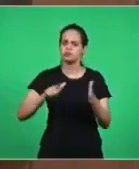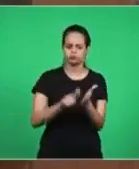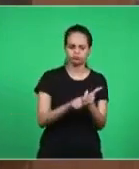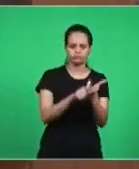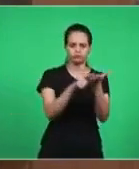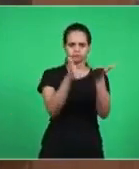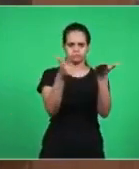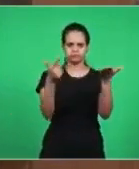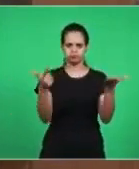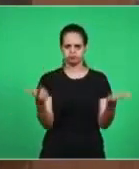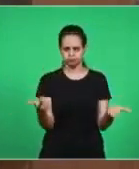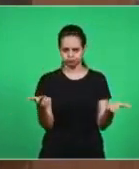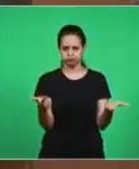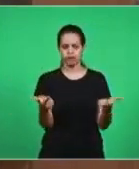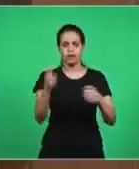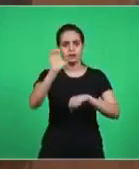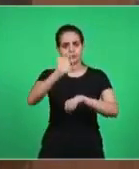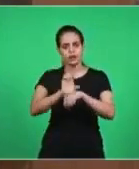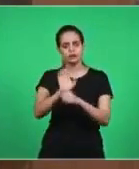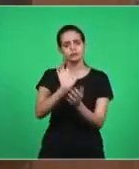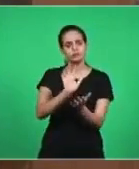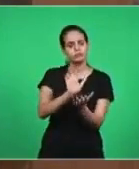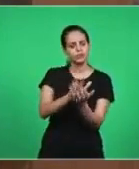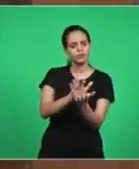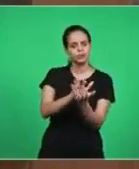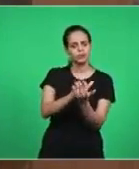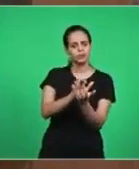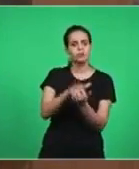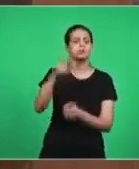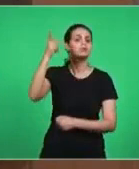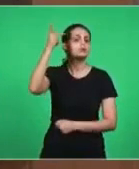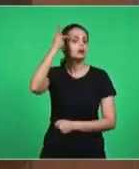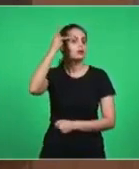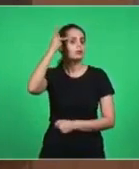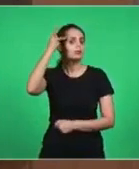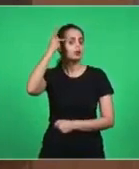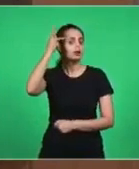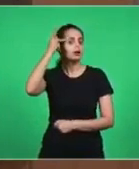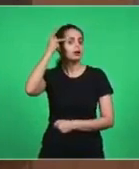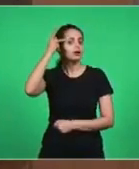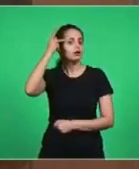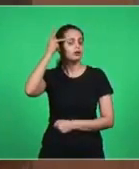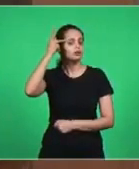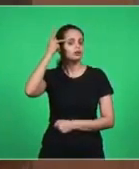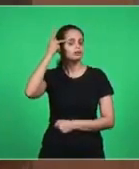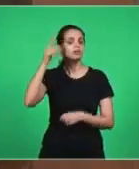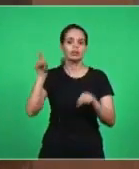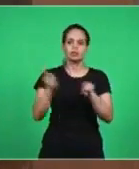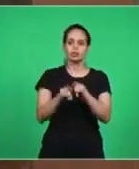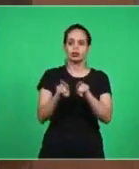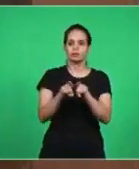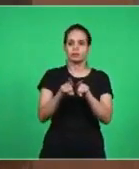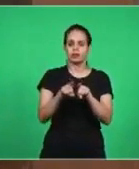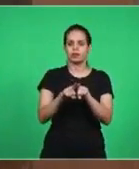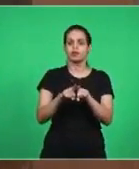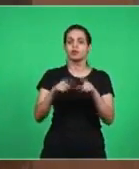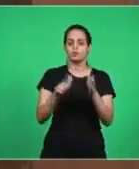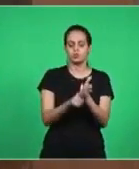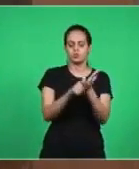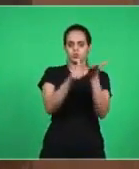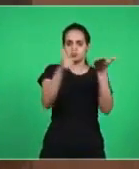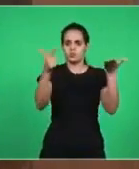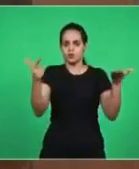like the state of Pernambuco in Brazil, and also in São Paulo, Folha de São